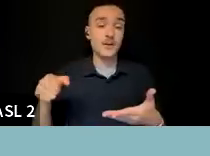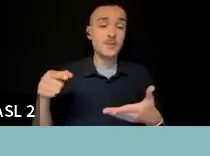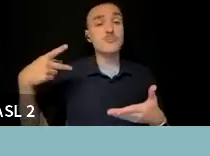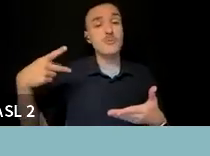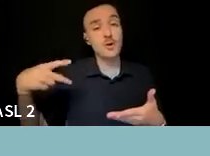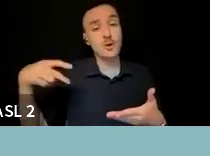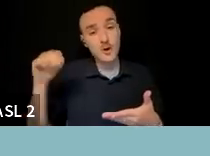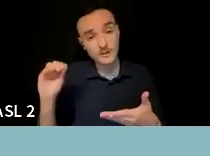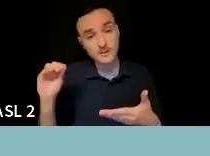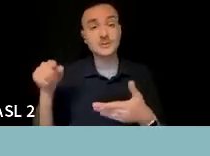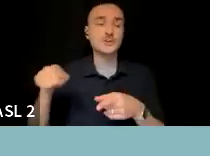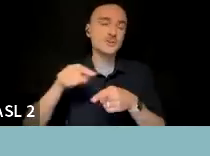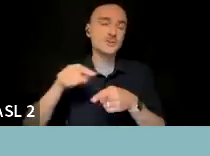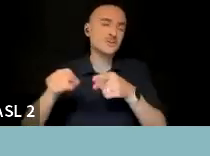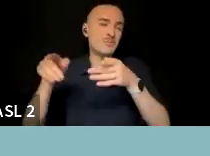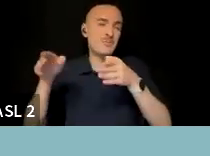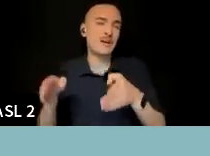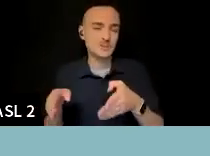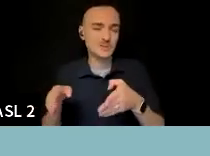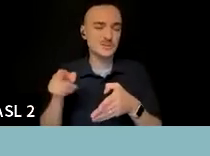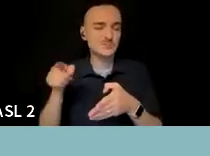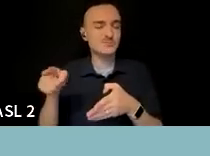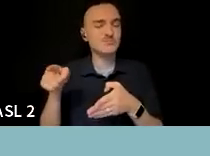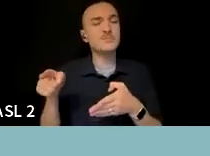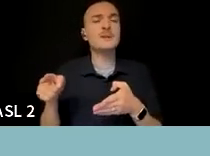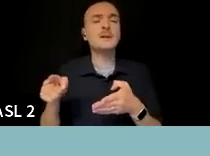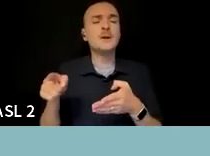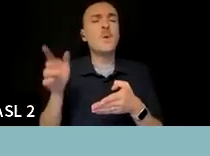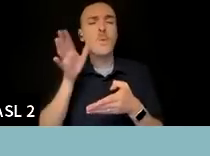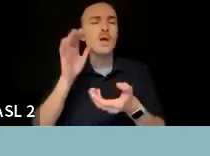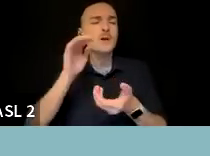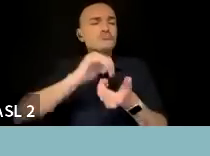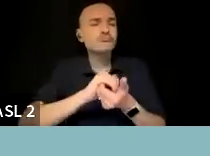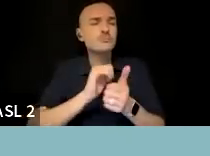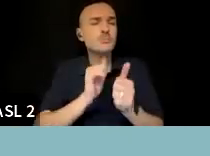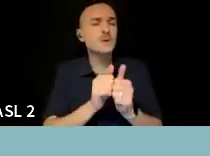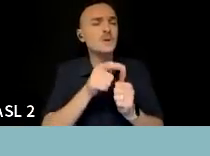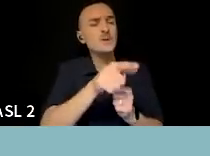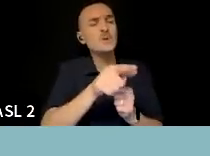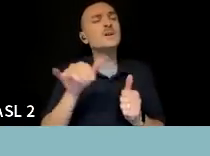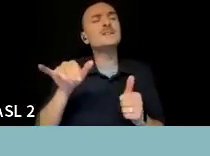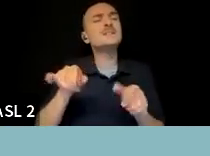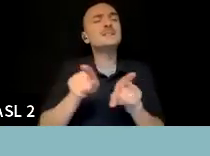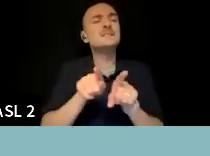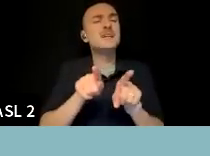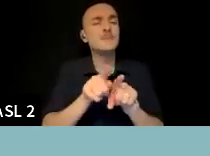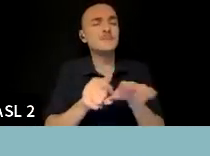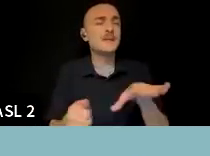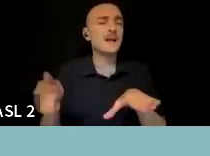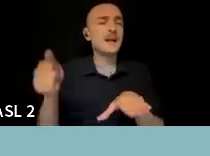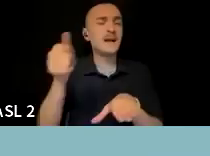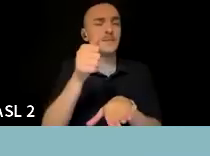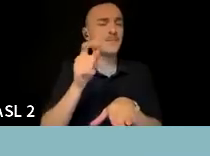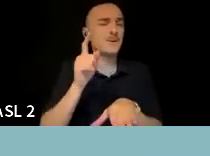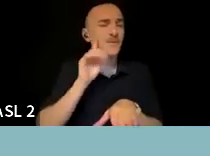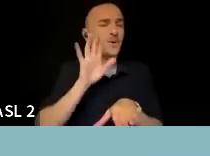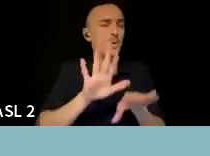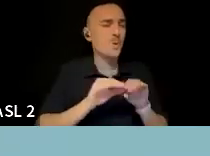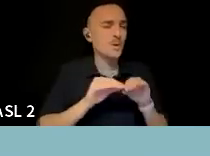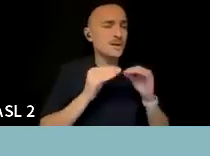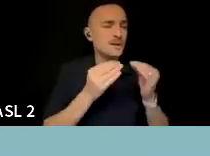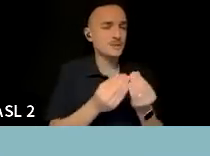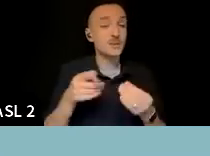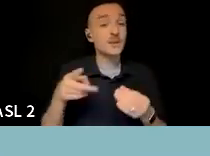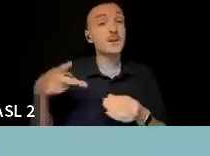work together much like administrators and researchers in your own organization. The PO handles scientific and